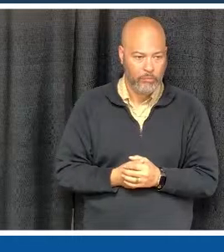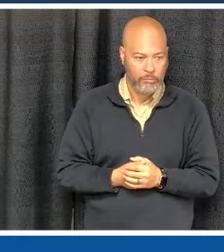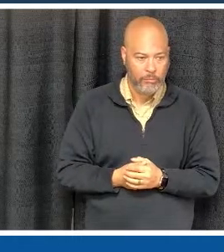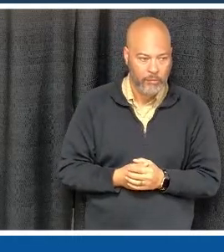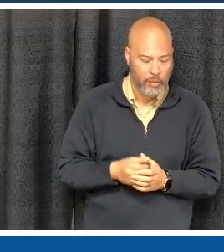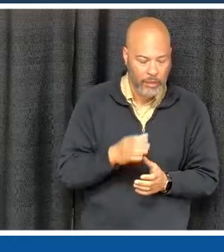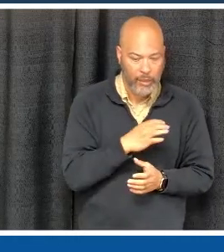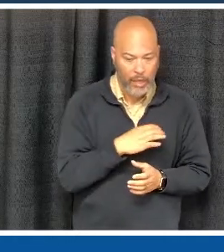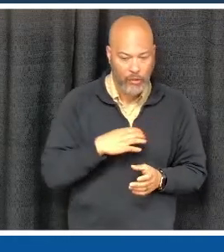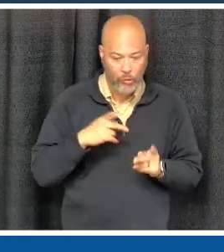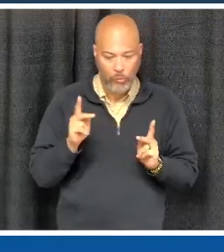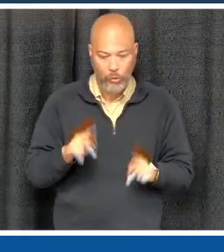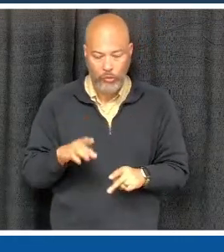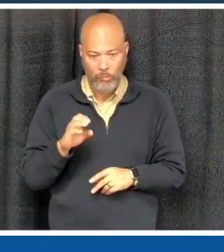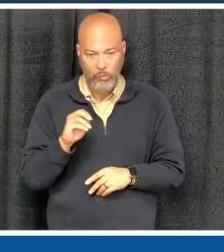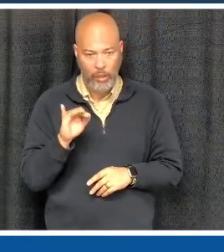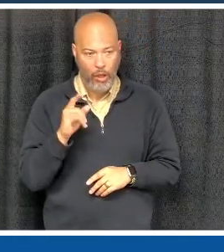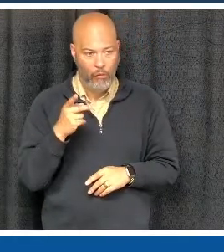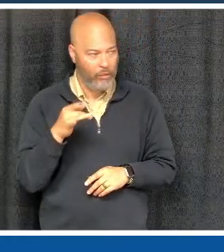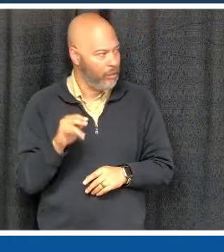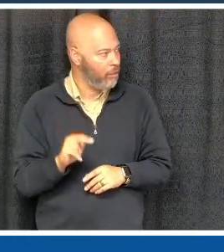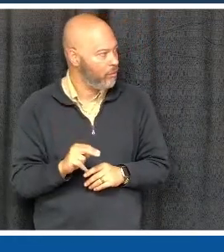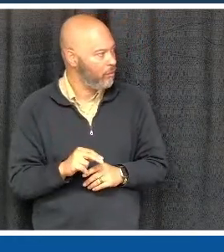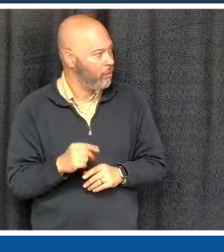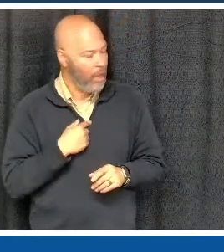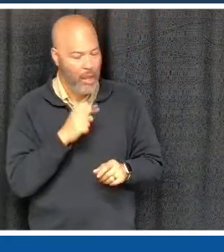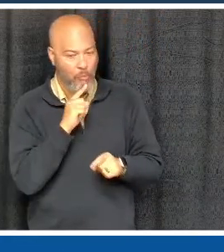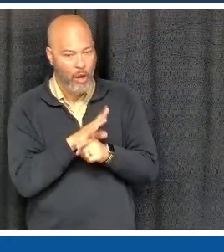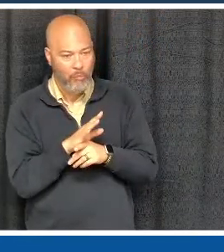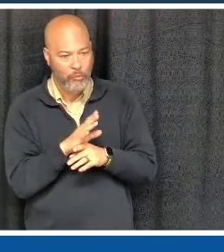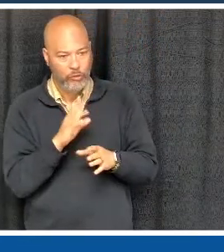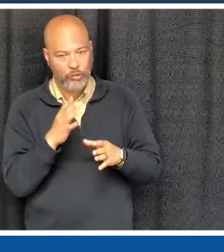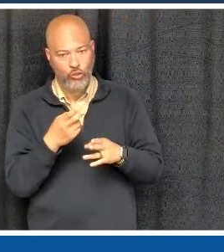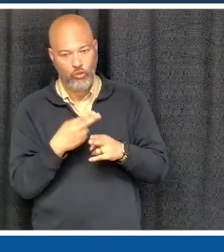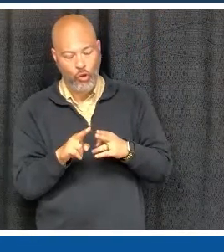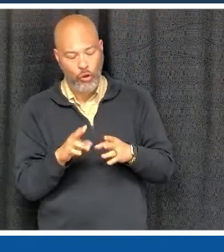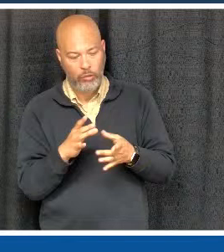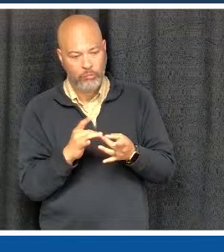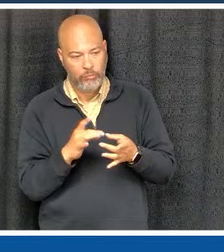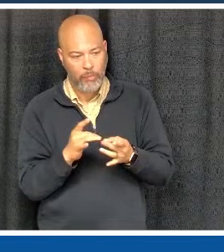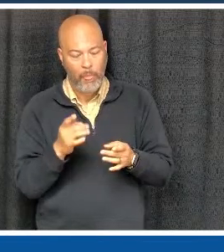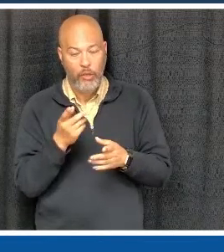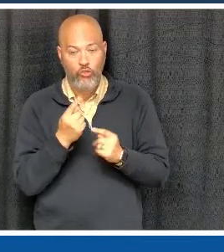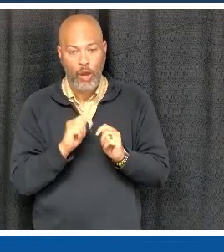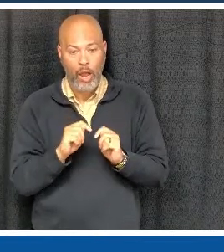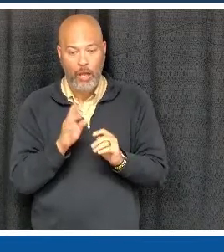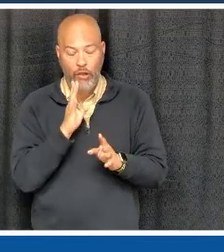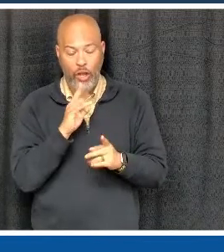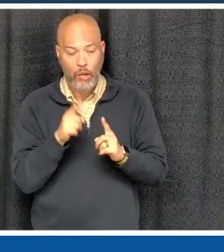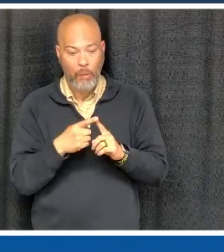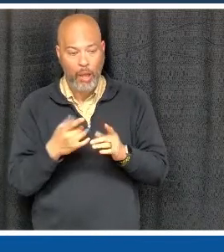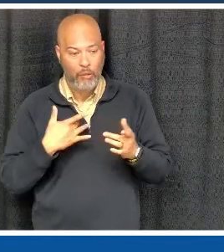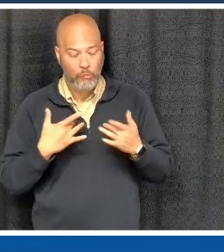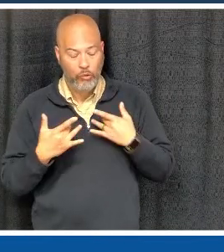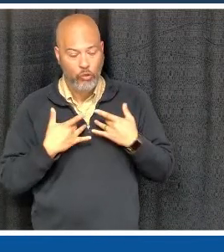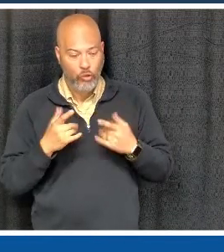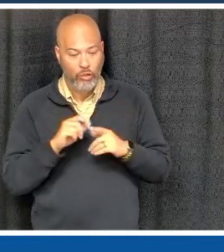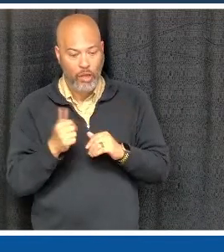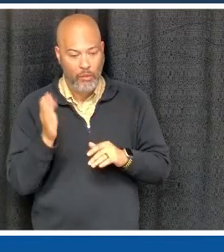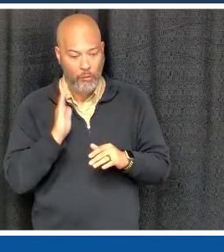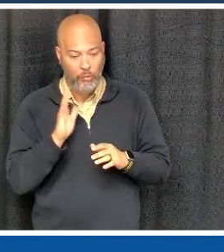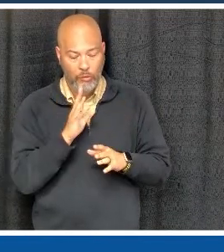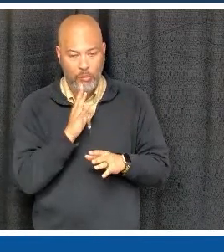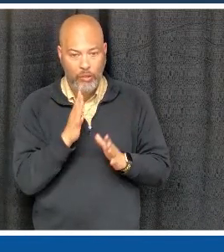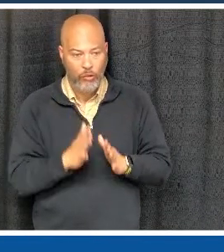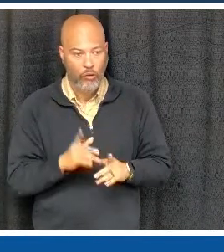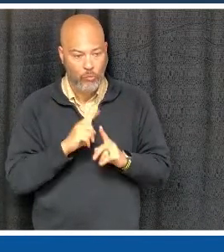Councilperson McLaughlin, you're recognized. Thank you, Mayor. I promise to keep it short. In trying to address some of the concerns of previous speakers, I do want to point out